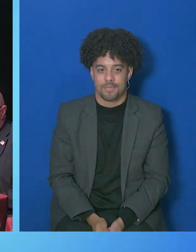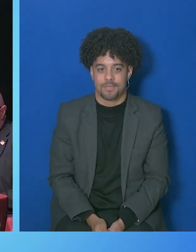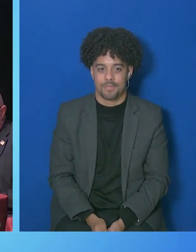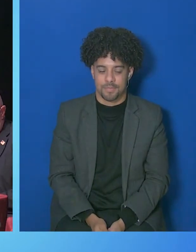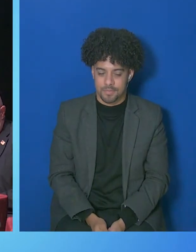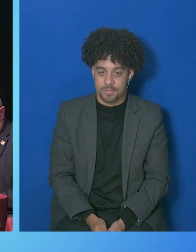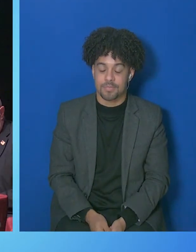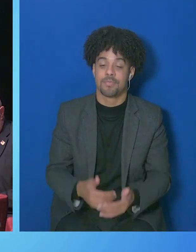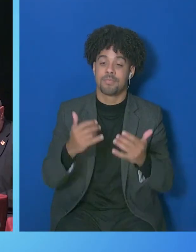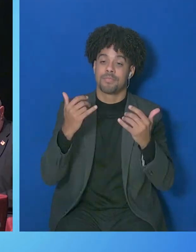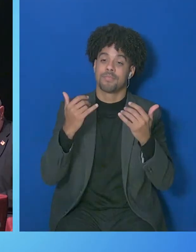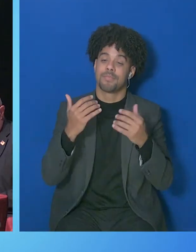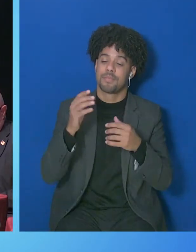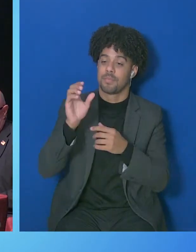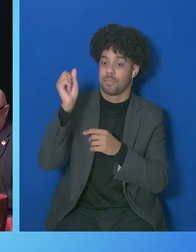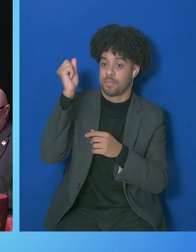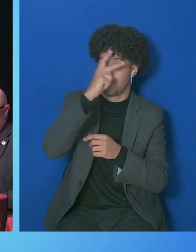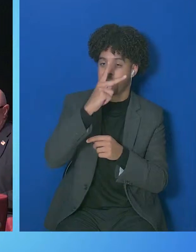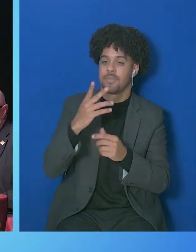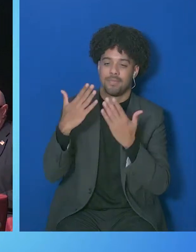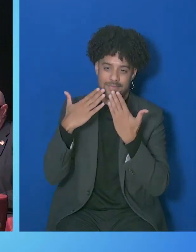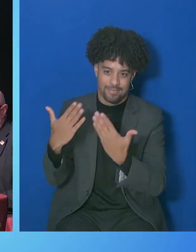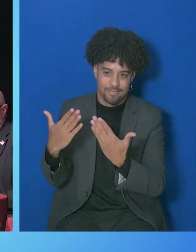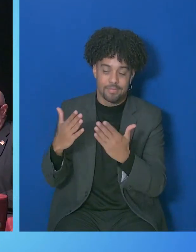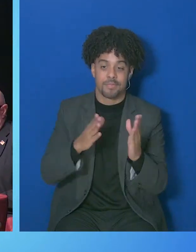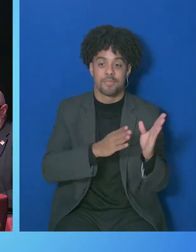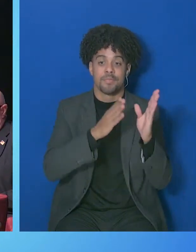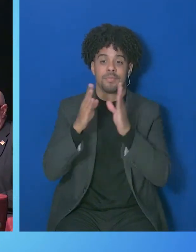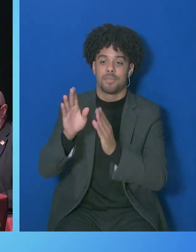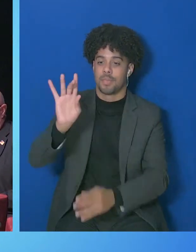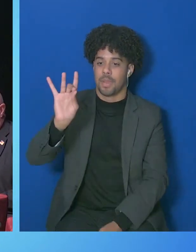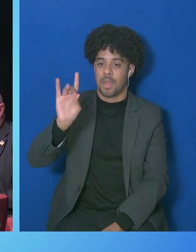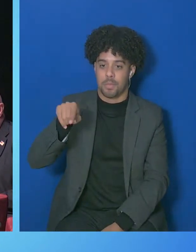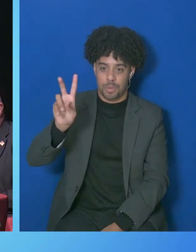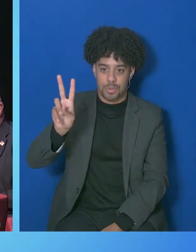Thank you. And moving on to 8.2,